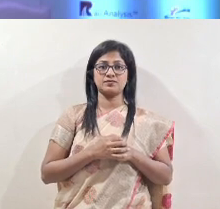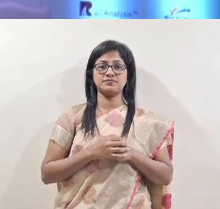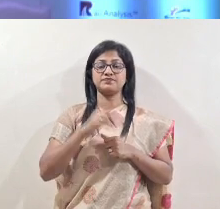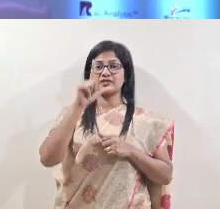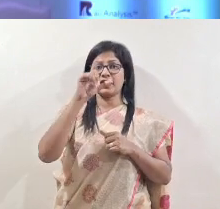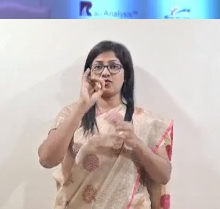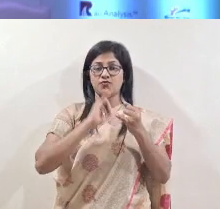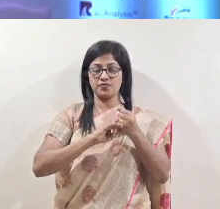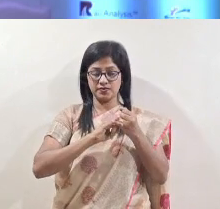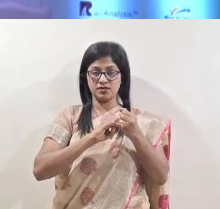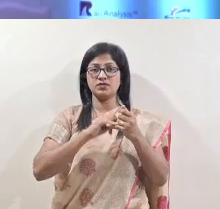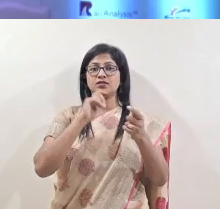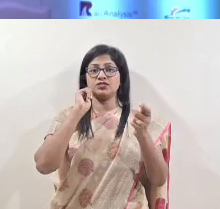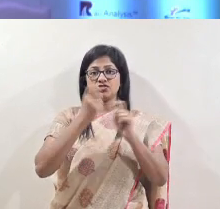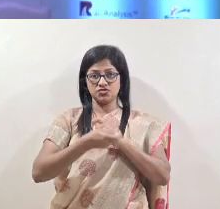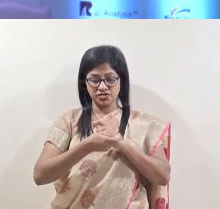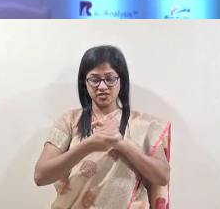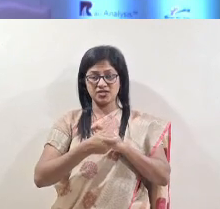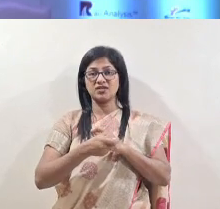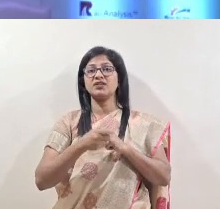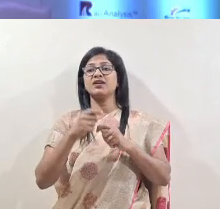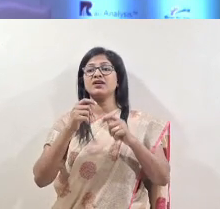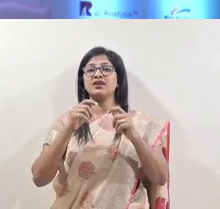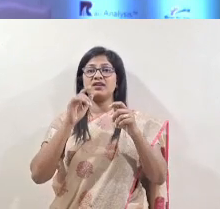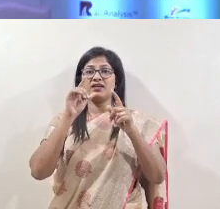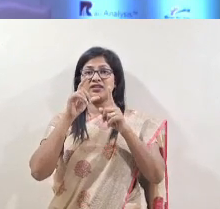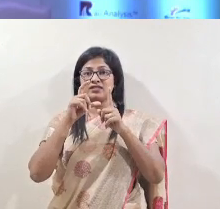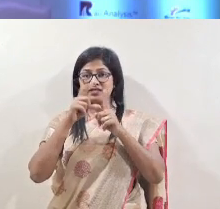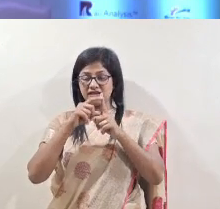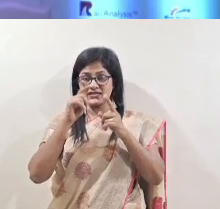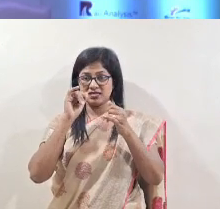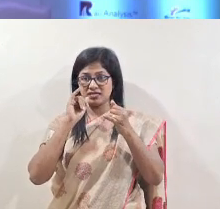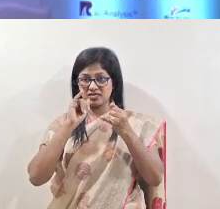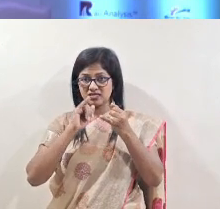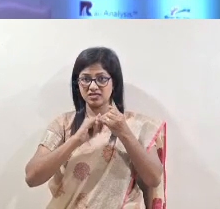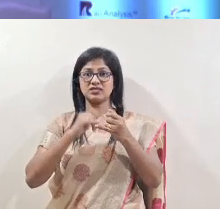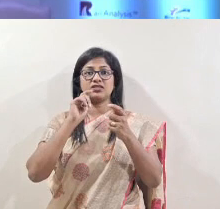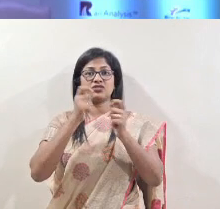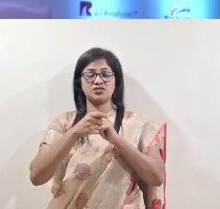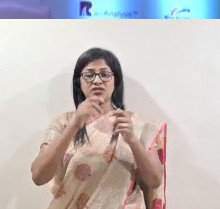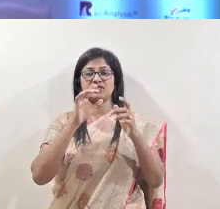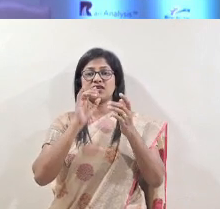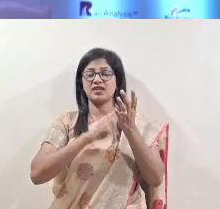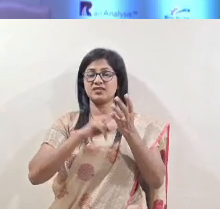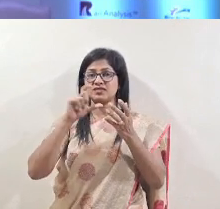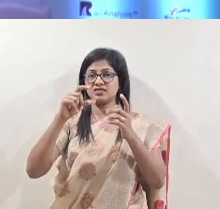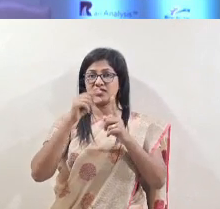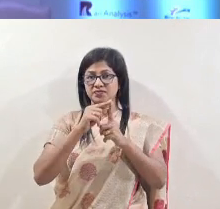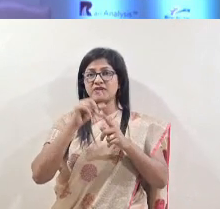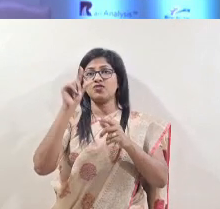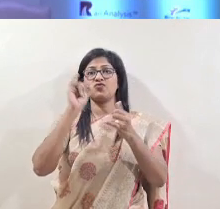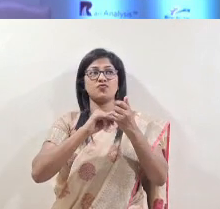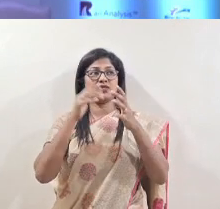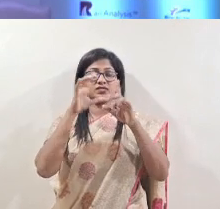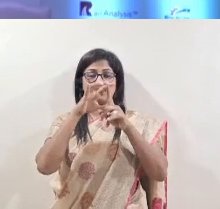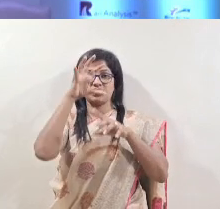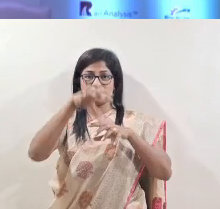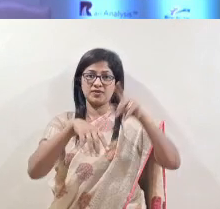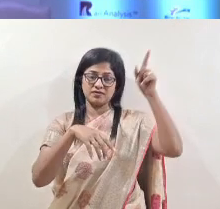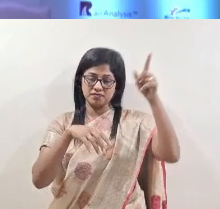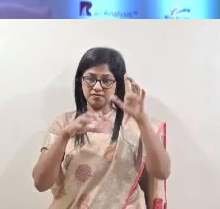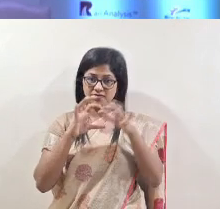LOS related to average densities taken by NCHRP, which is a US department, and this